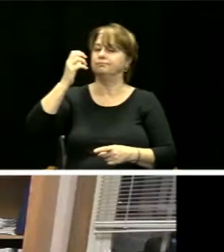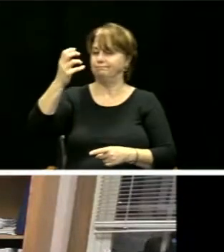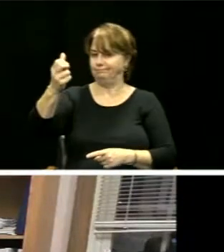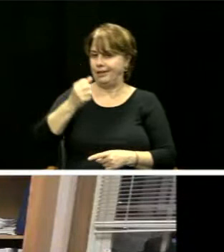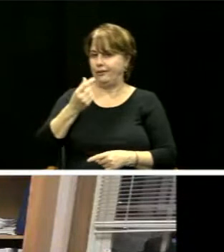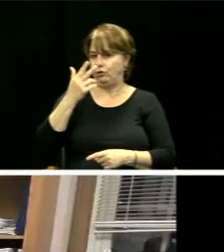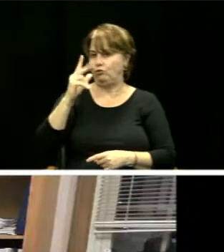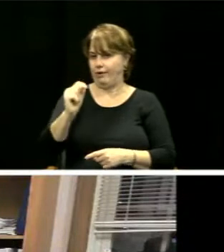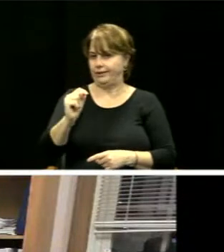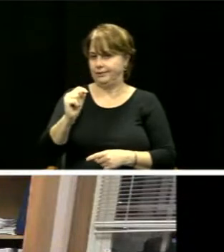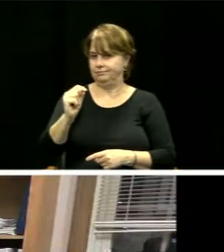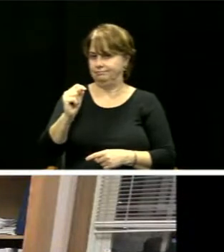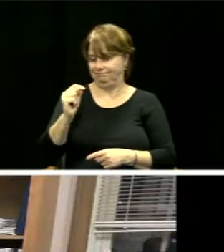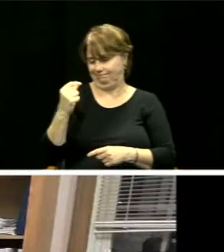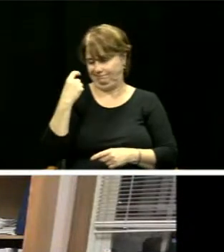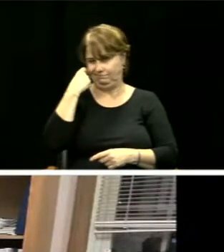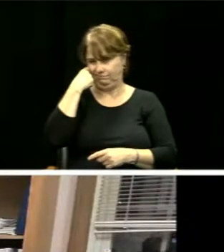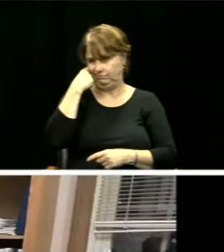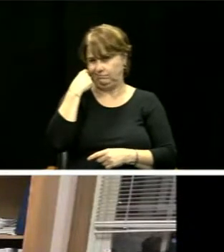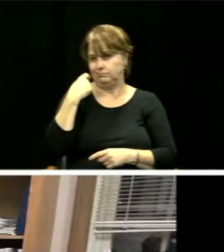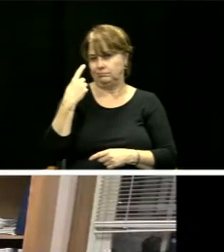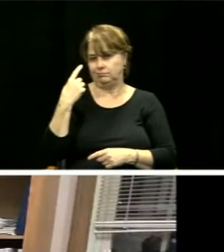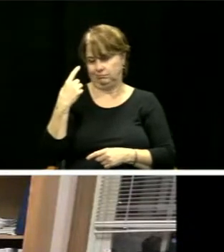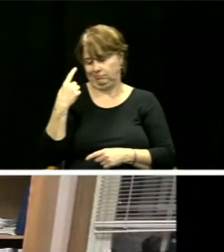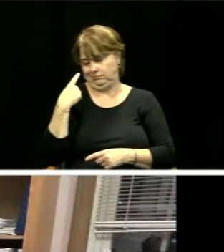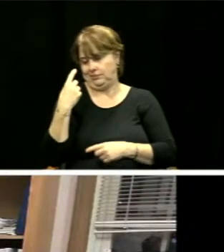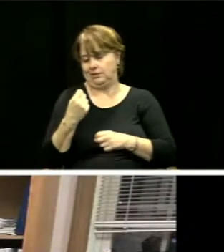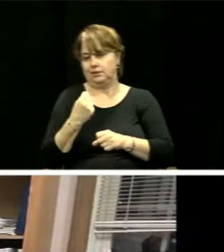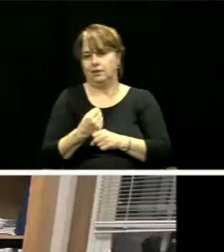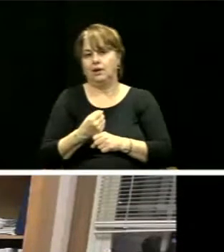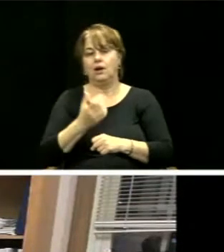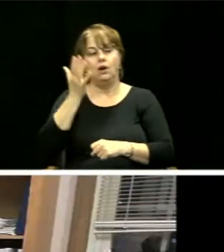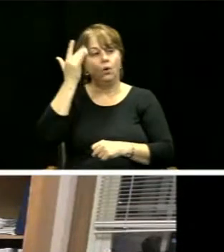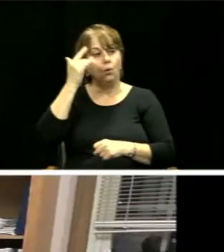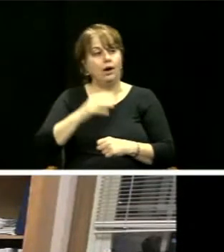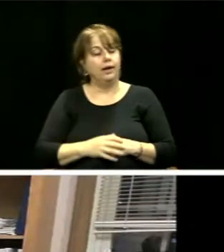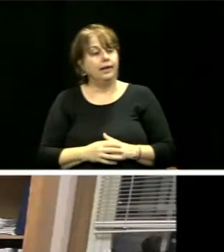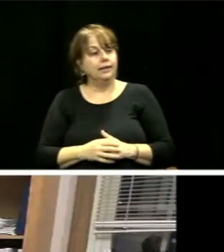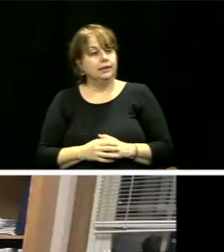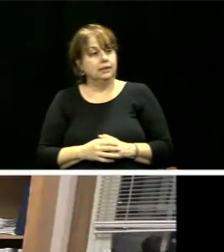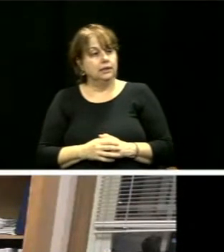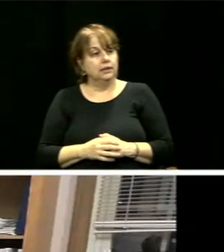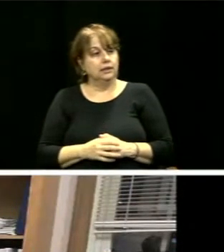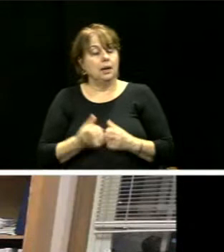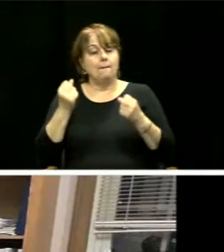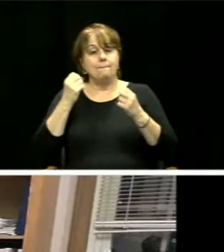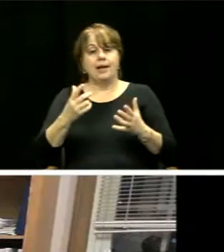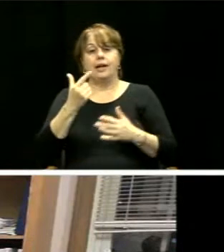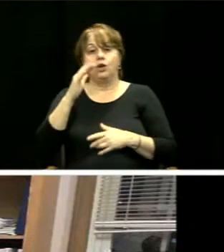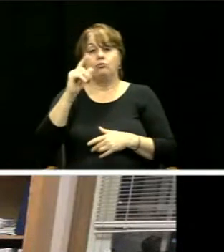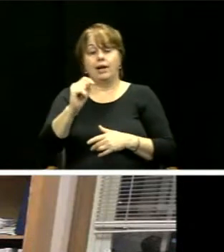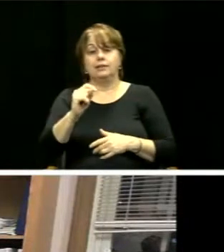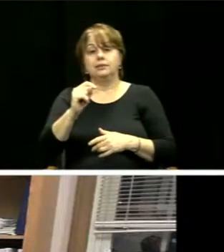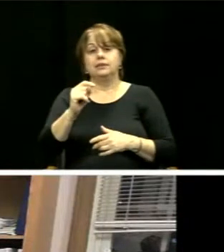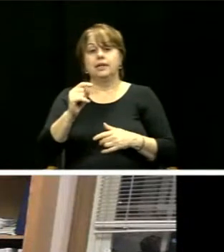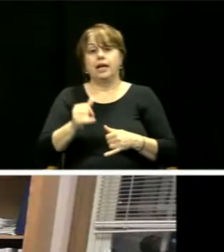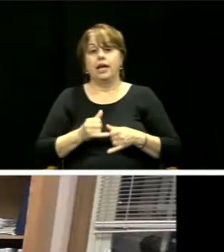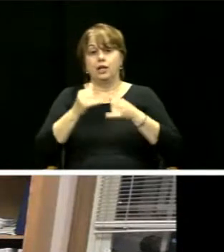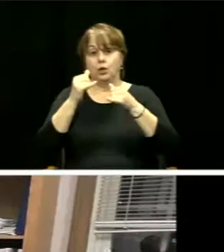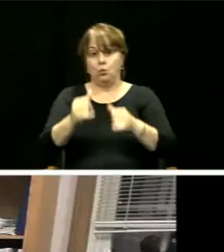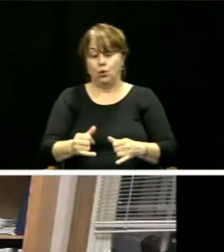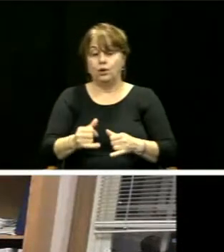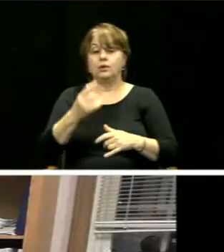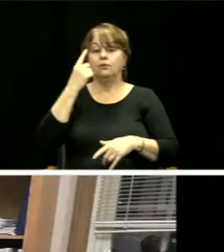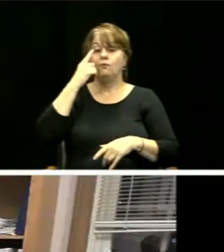was for Connecticut's allotment of grant awards, there was no physical